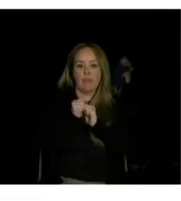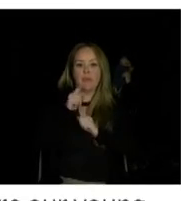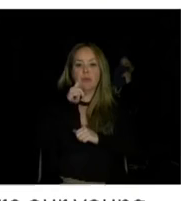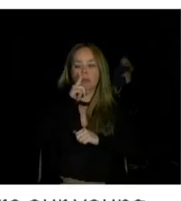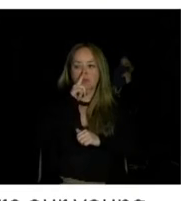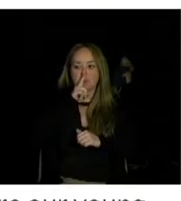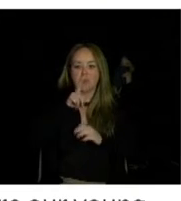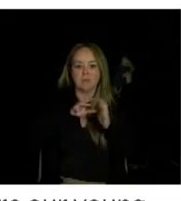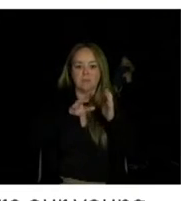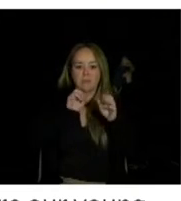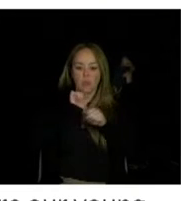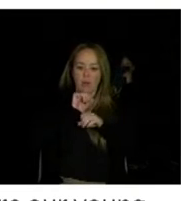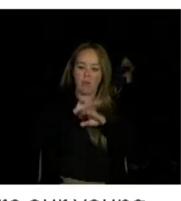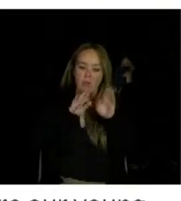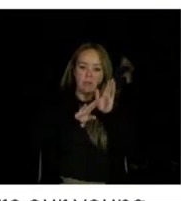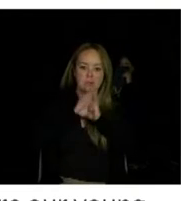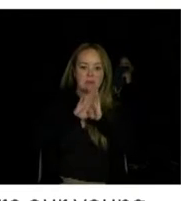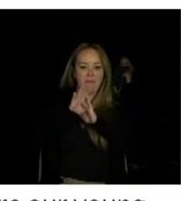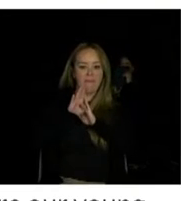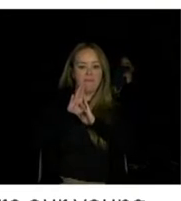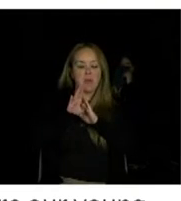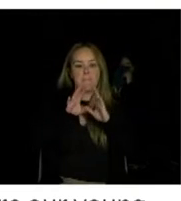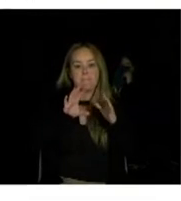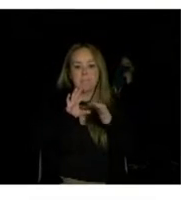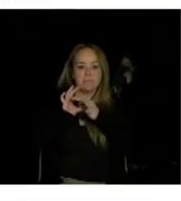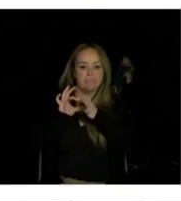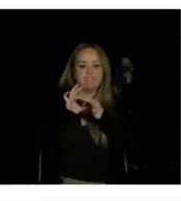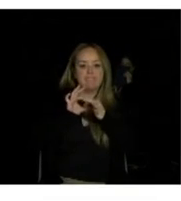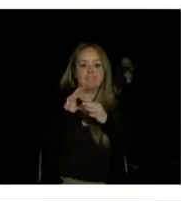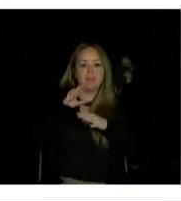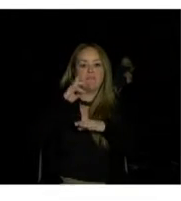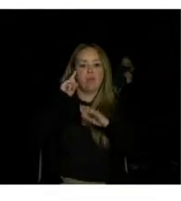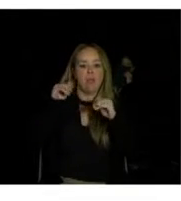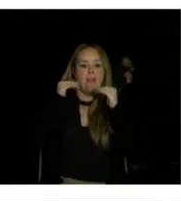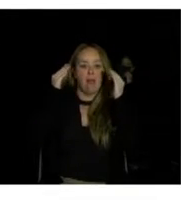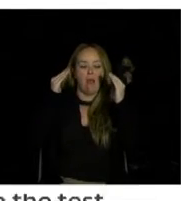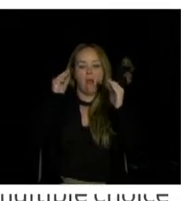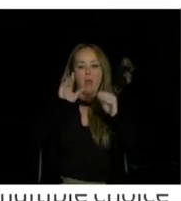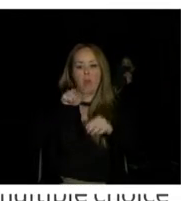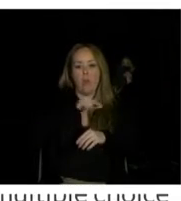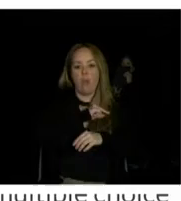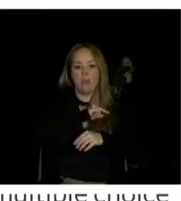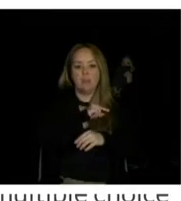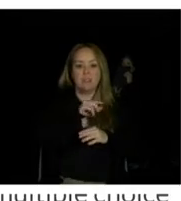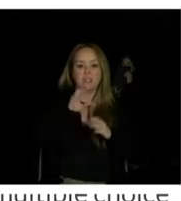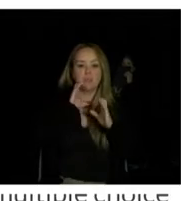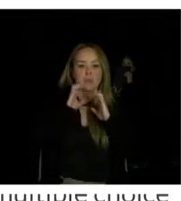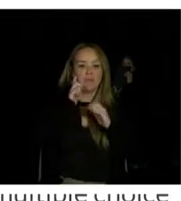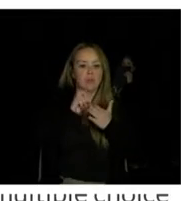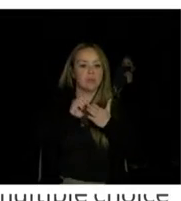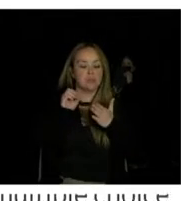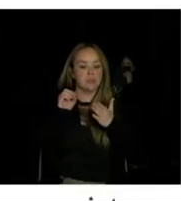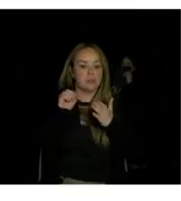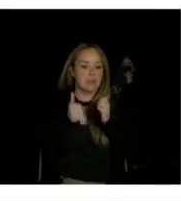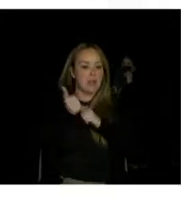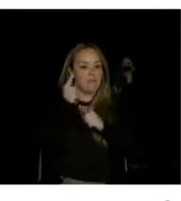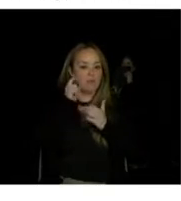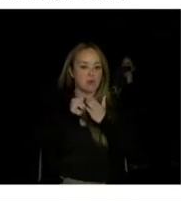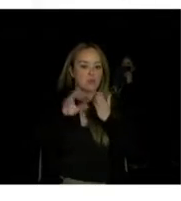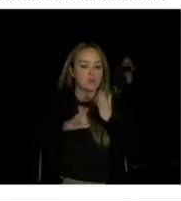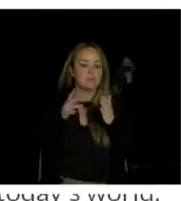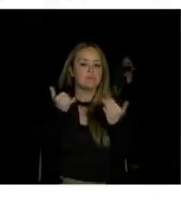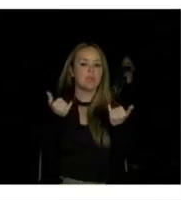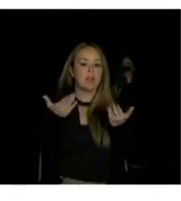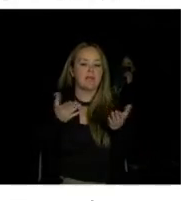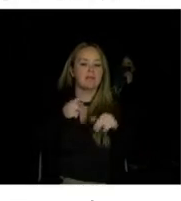know, develop some synergy for high quality education for our students. So I'm going to give you some time to discuss at your